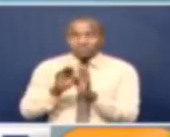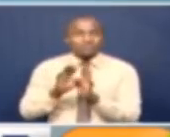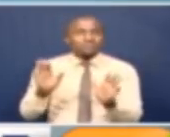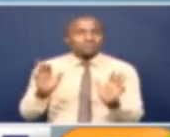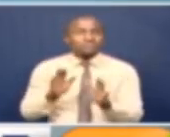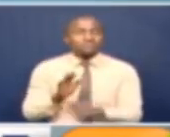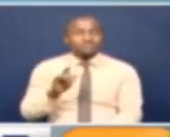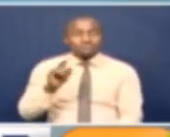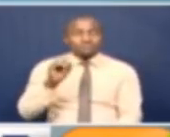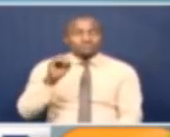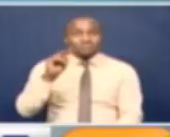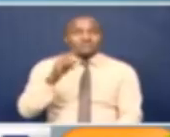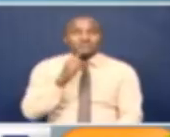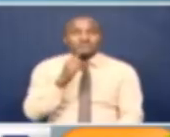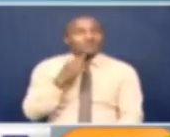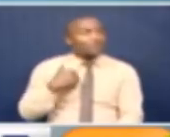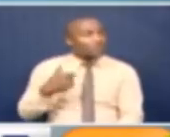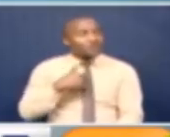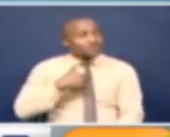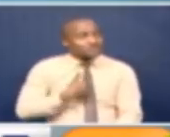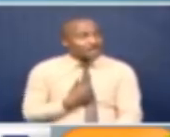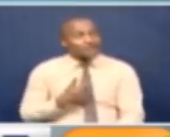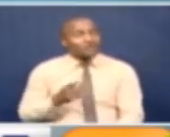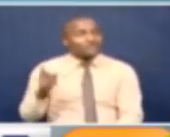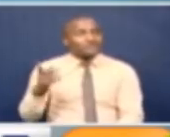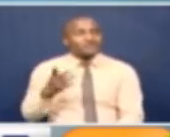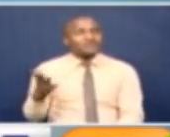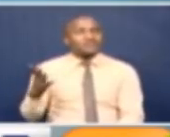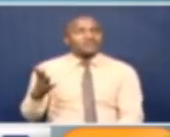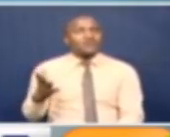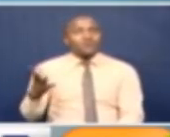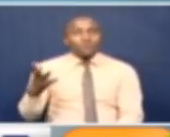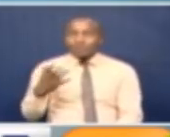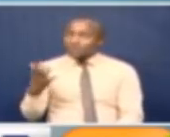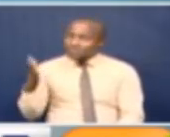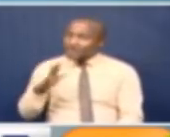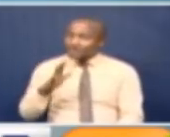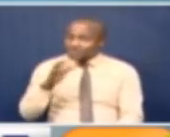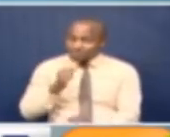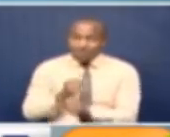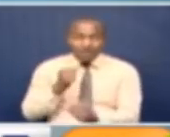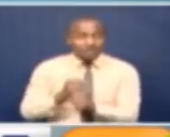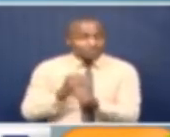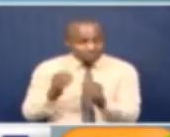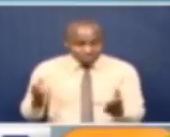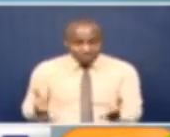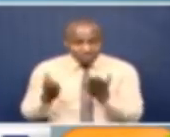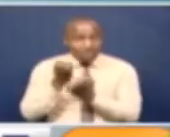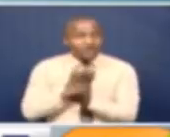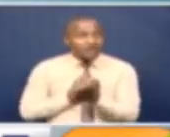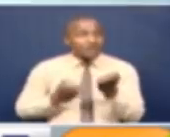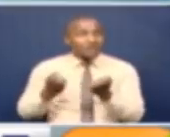Tony Wanyonyi, you say, we are tired of these things. We need to go back to business and improve our economy.